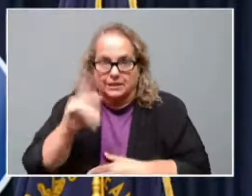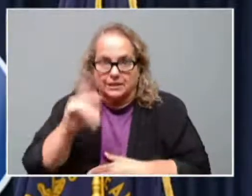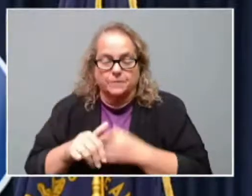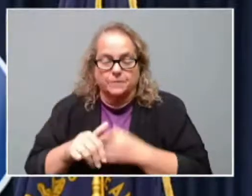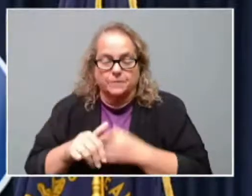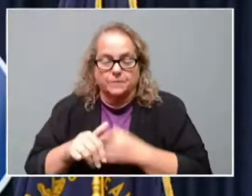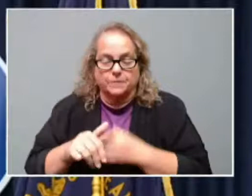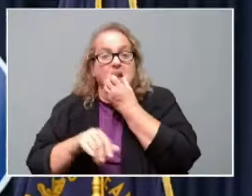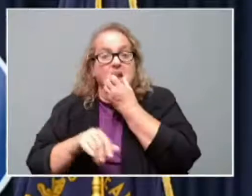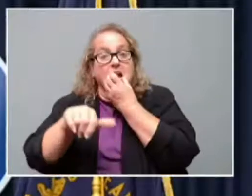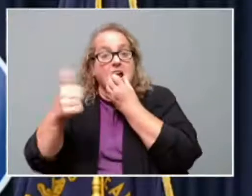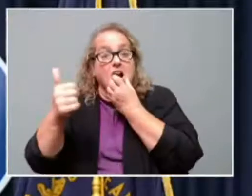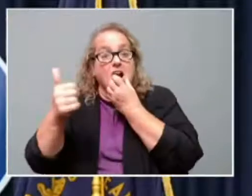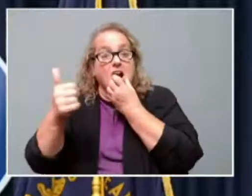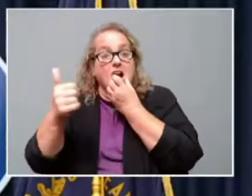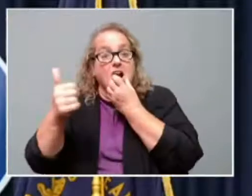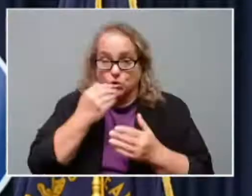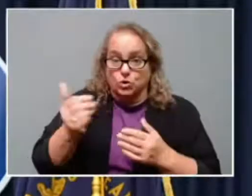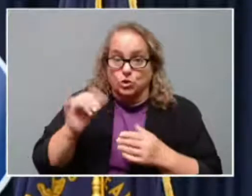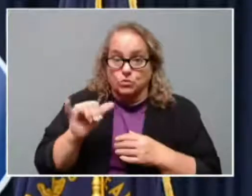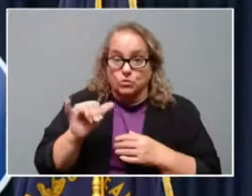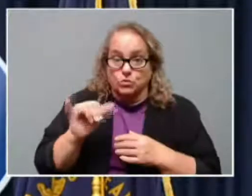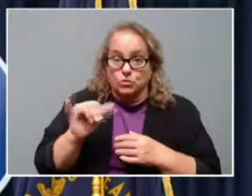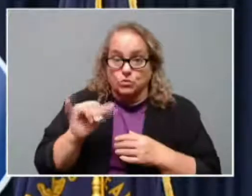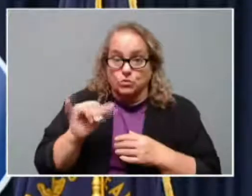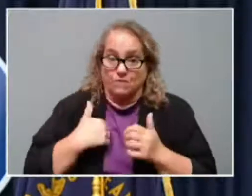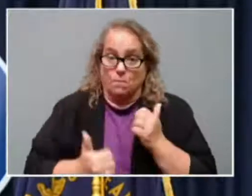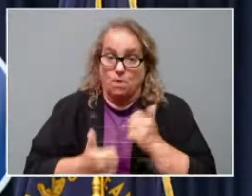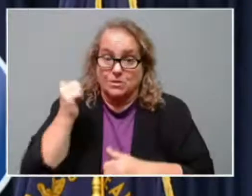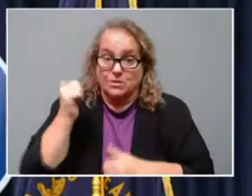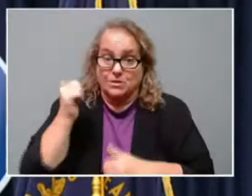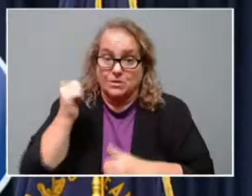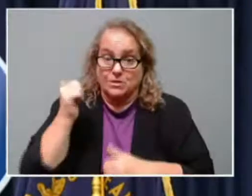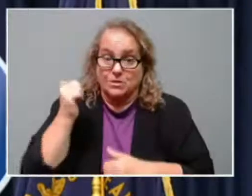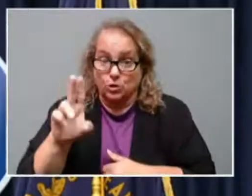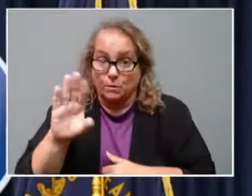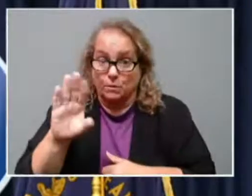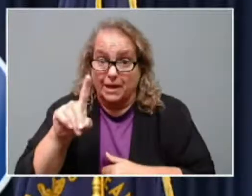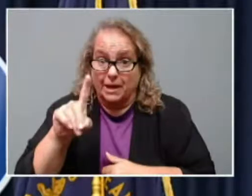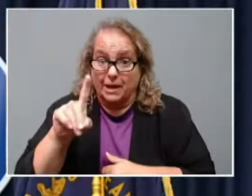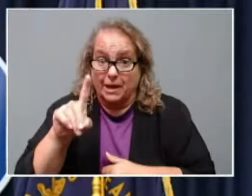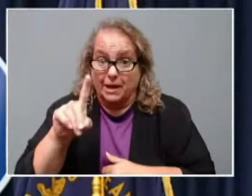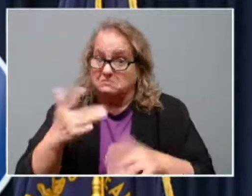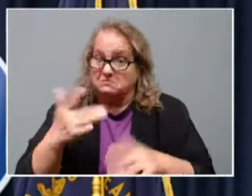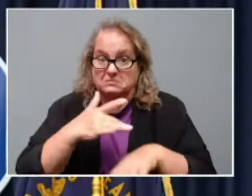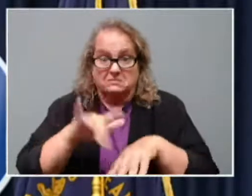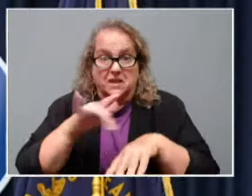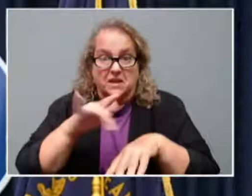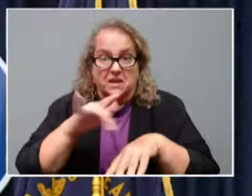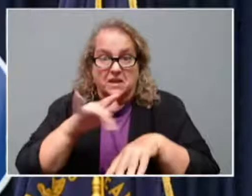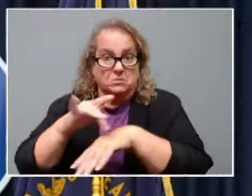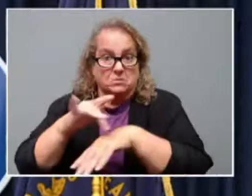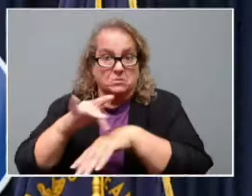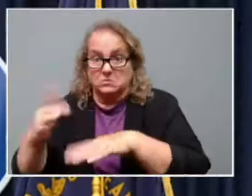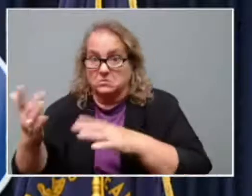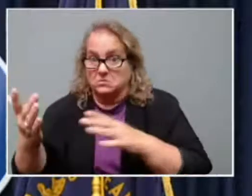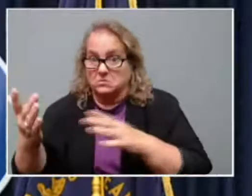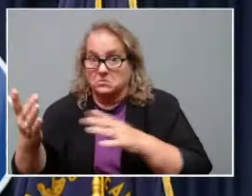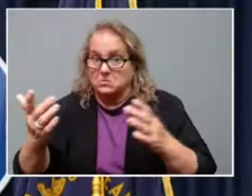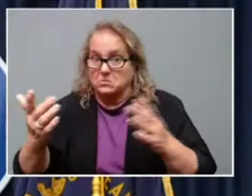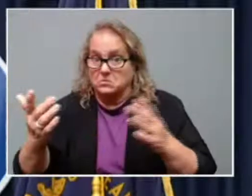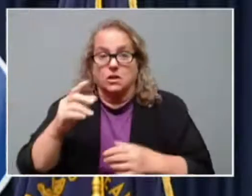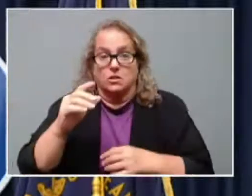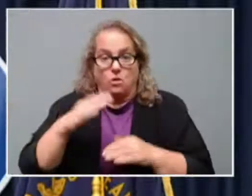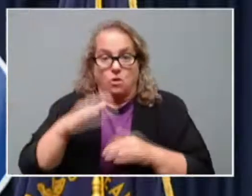well. We have the most ICU beds available that I remember in a while, 203. That number hadn't been above 200 very